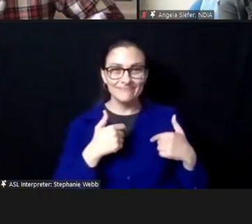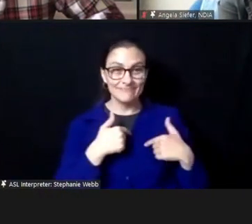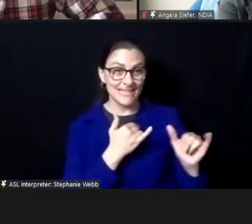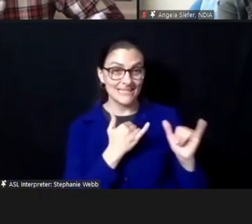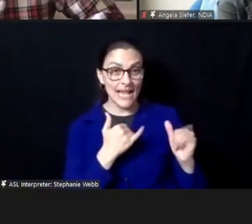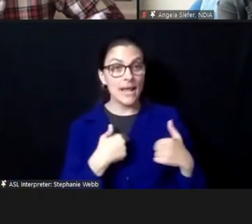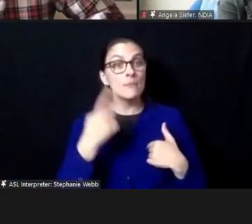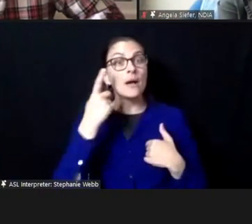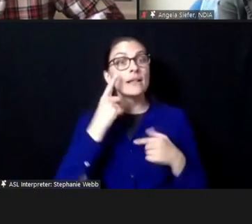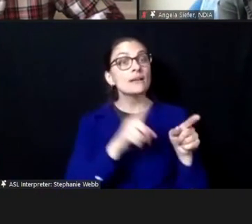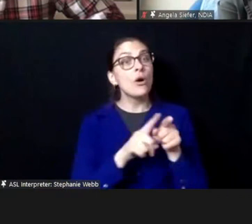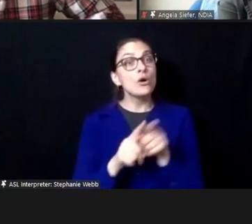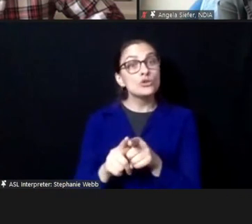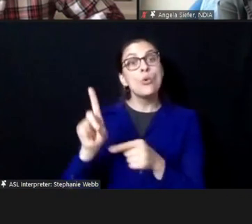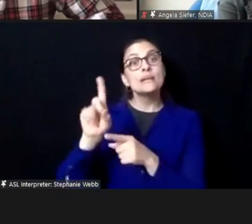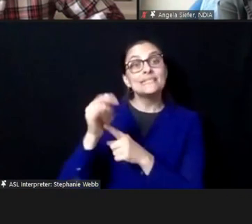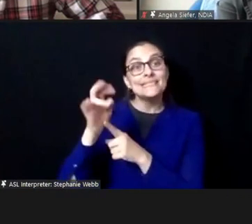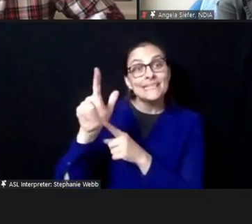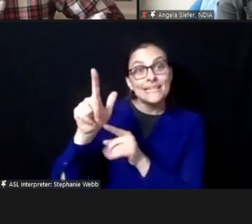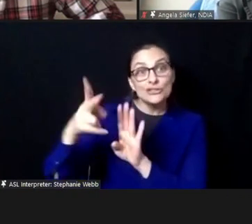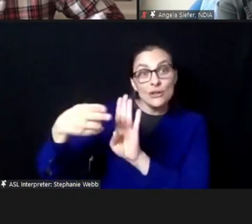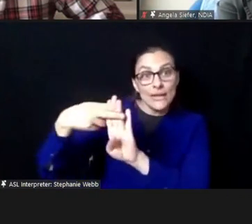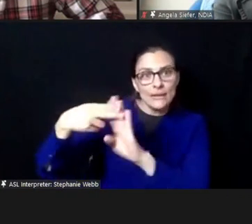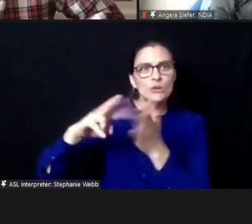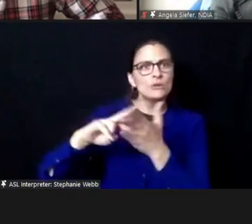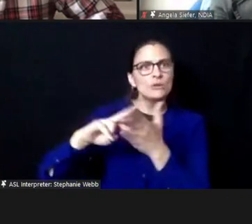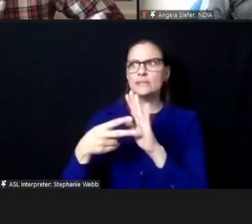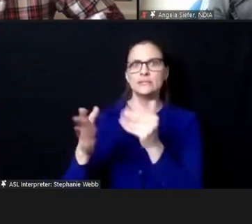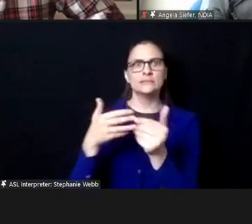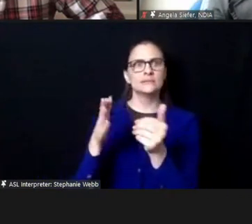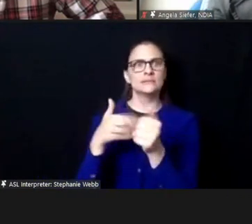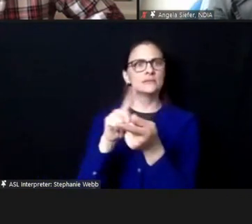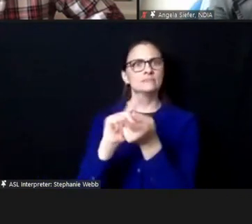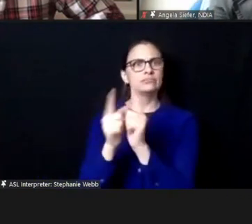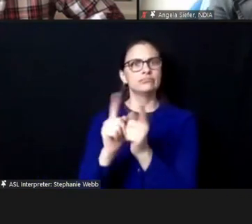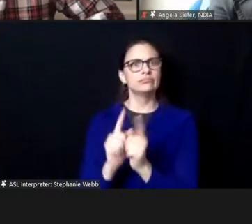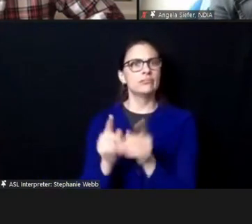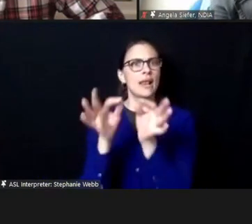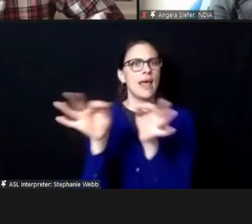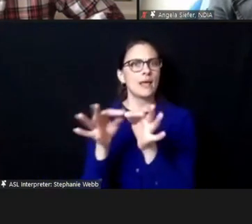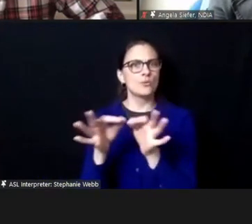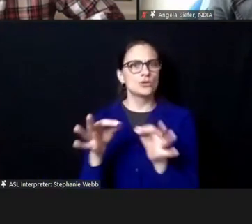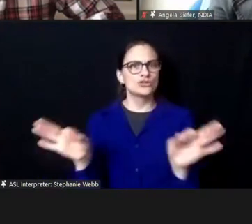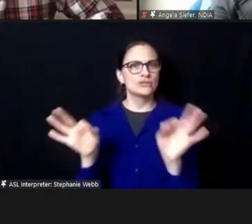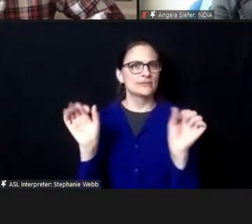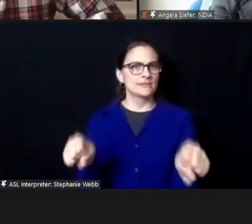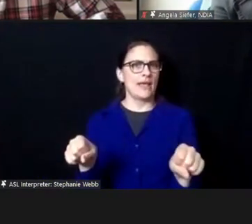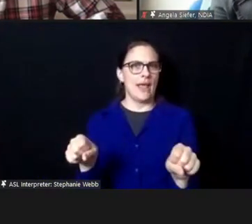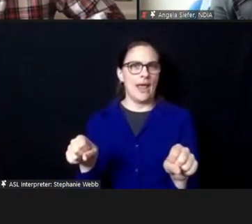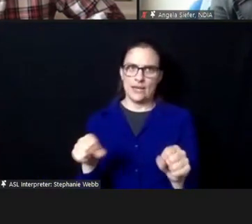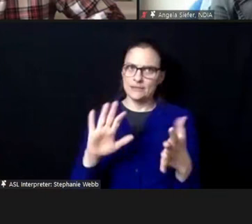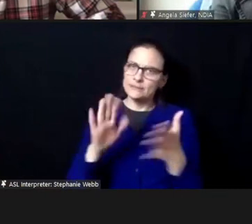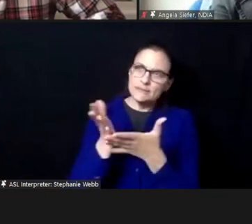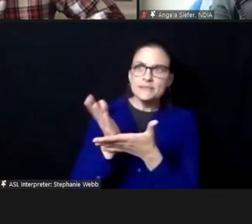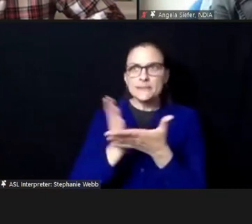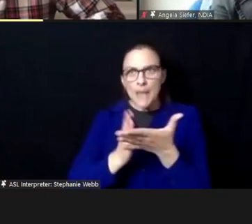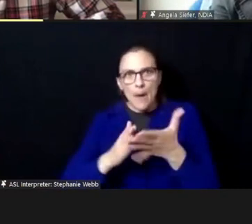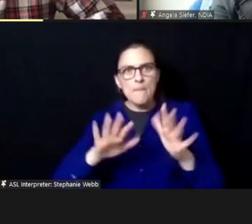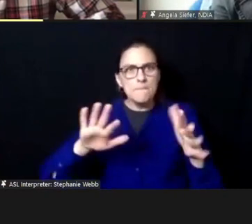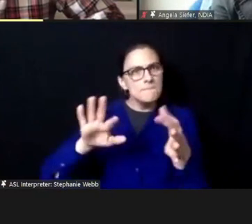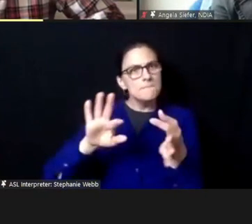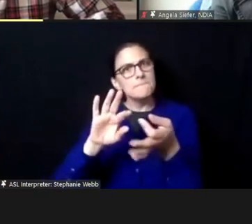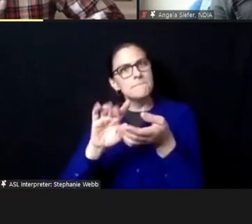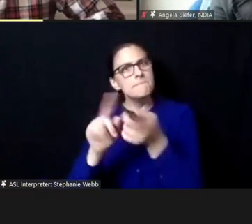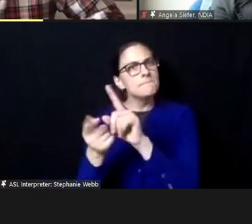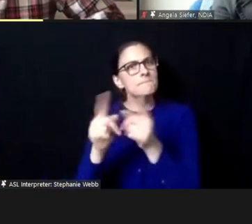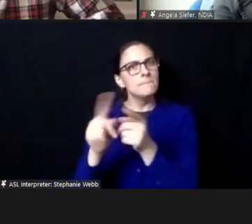have multiple languages, I think, with some fluidity, and that's key. I think that's really important,